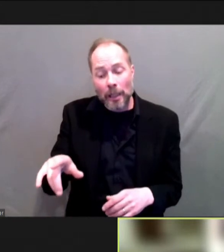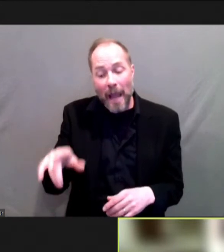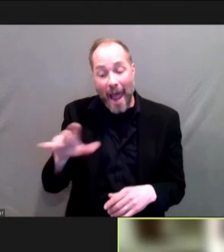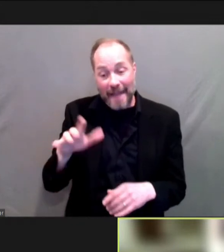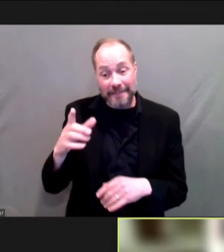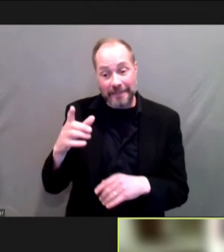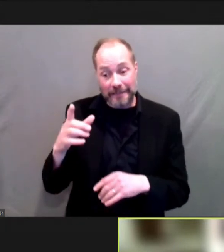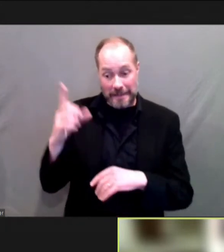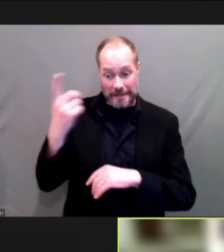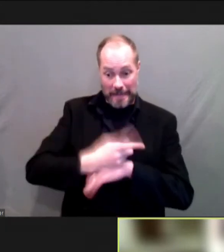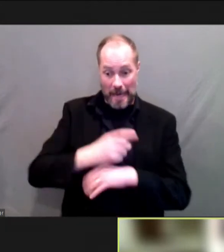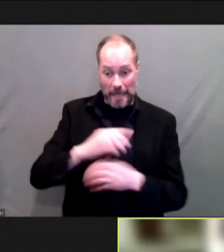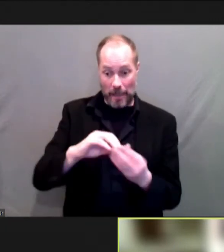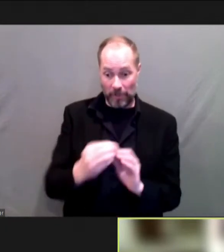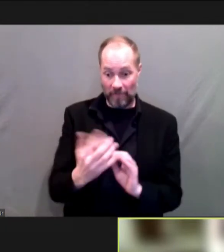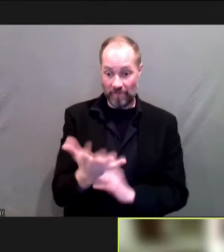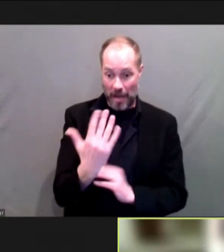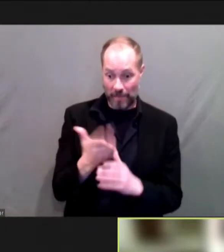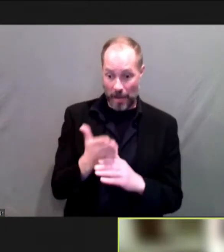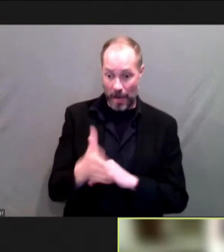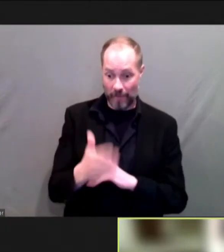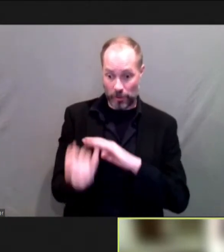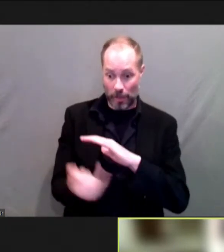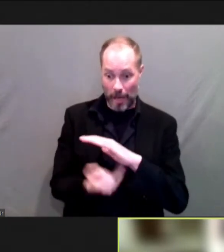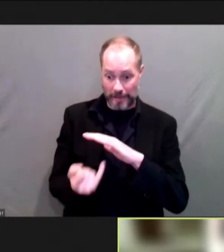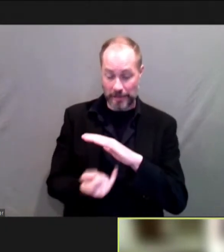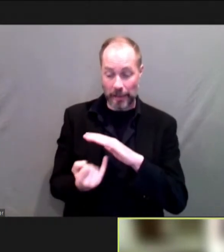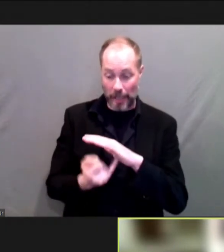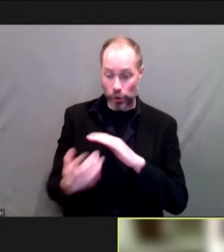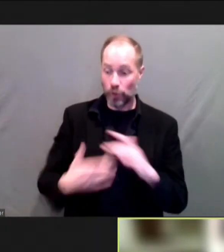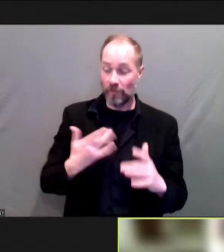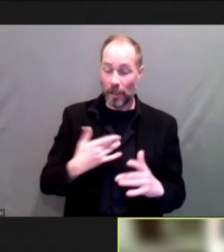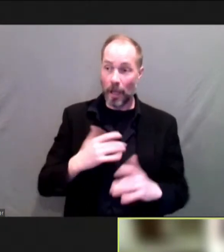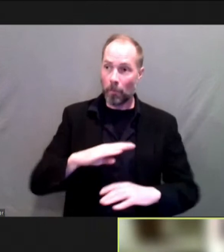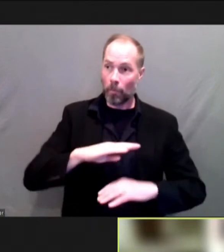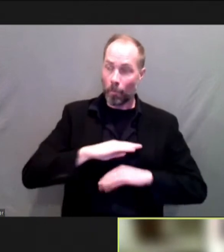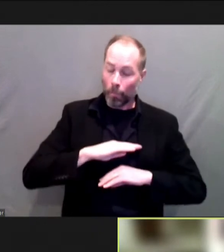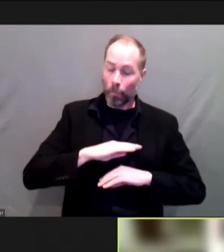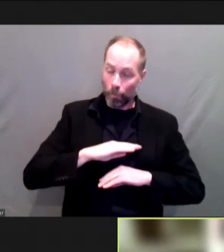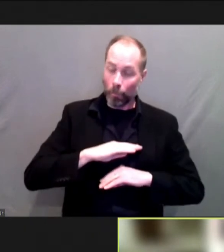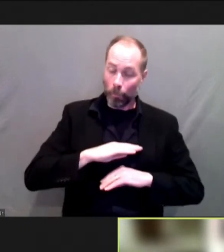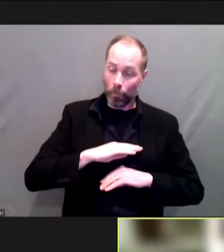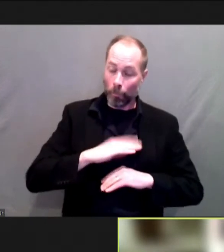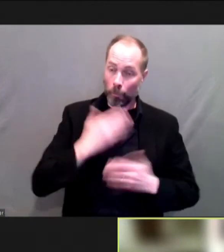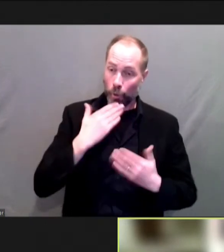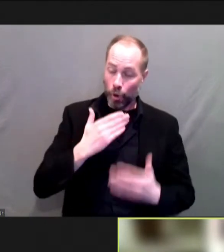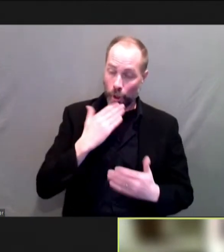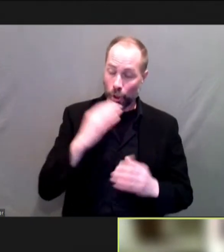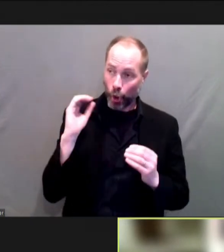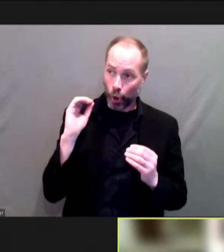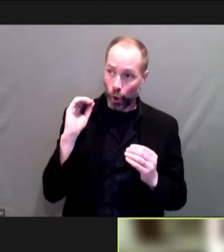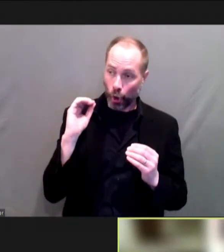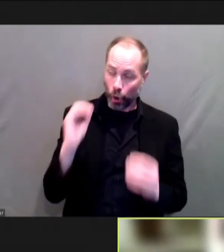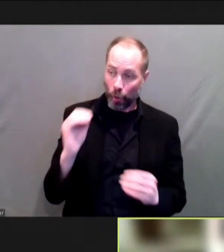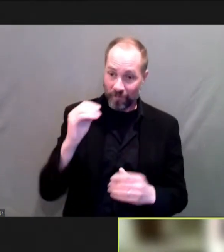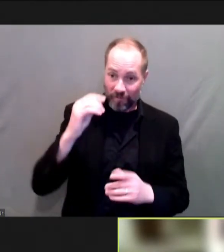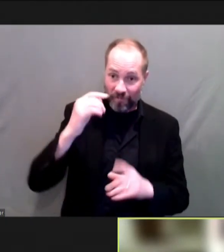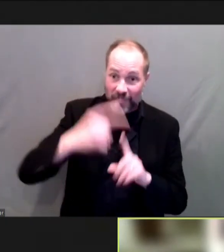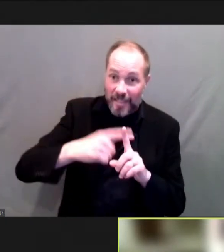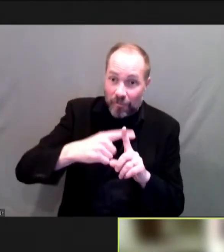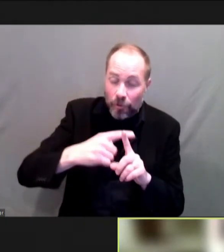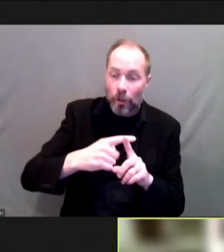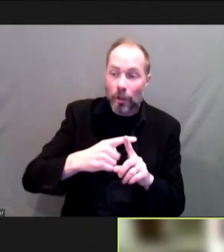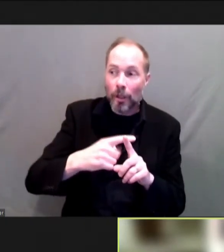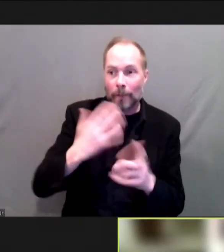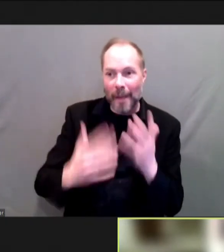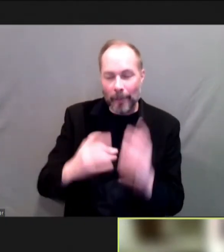of isolation, you should feel like your symptoms are all but improved. You haven't had fever over the last days. You've been bored maybe